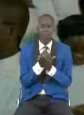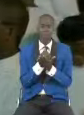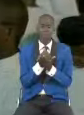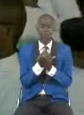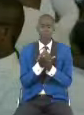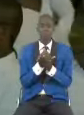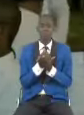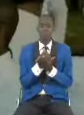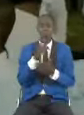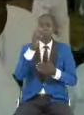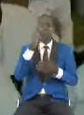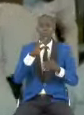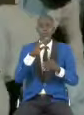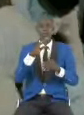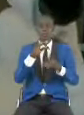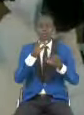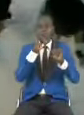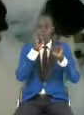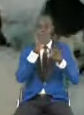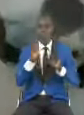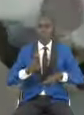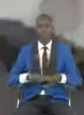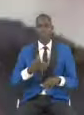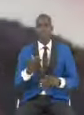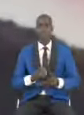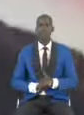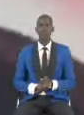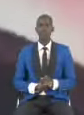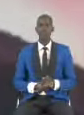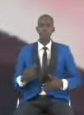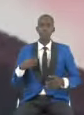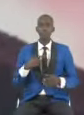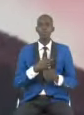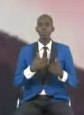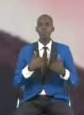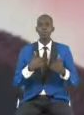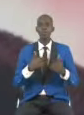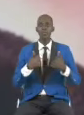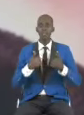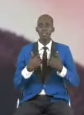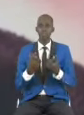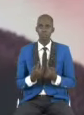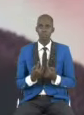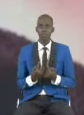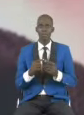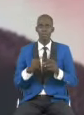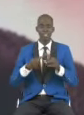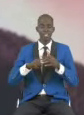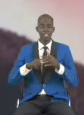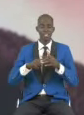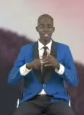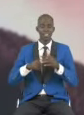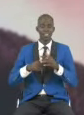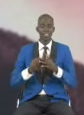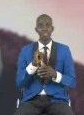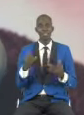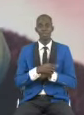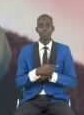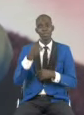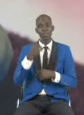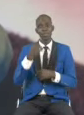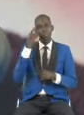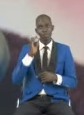God bless you. You can sit down. We have come, starting today, for our